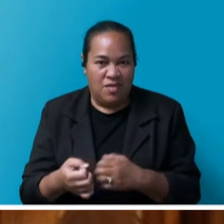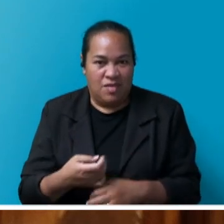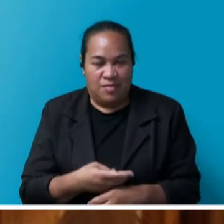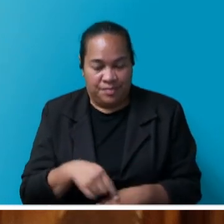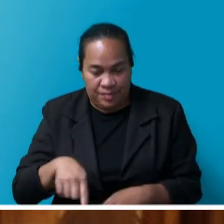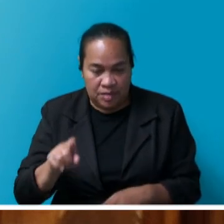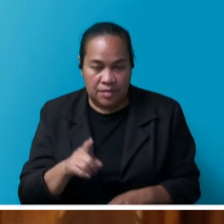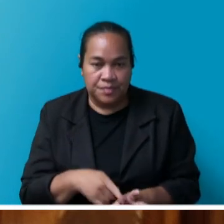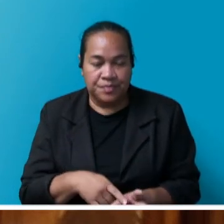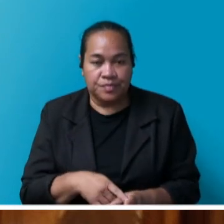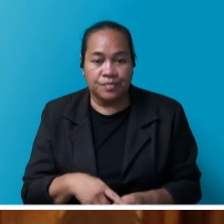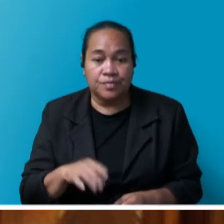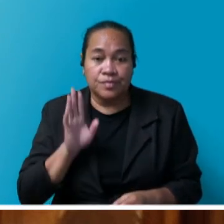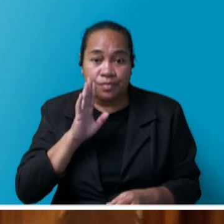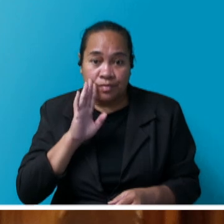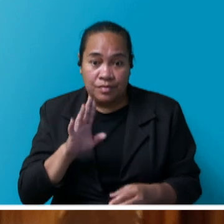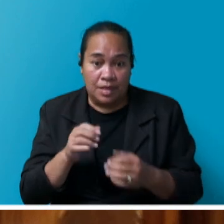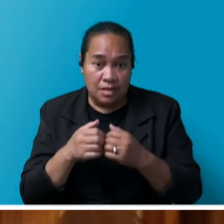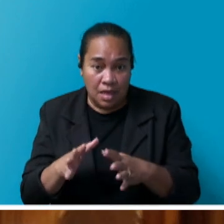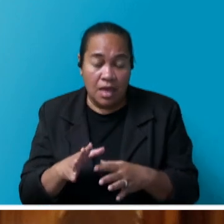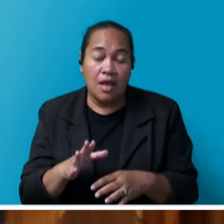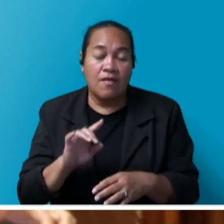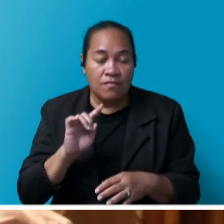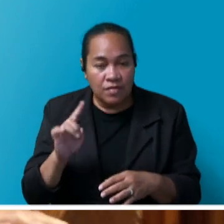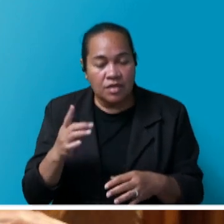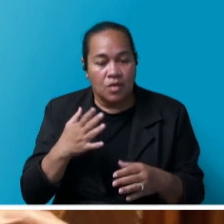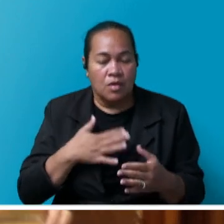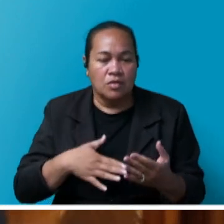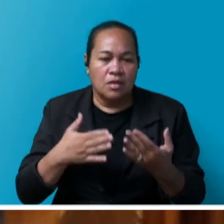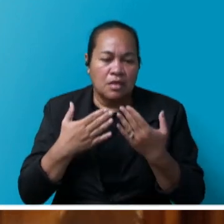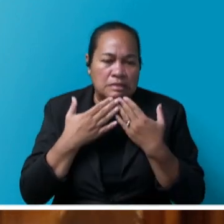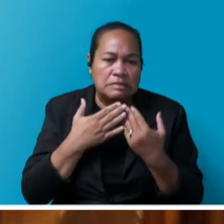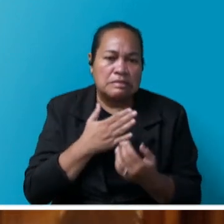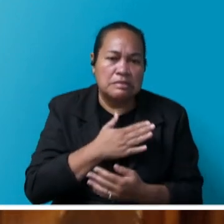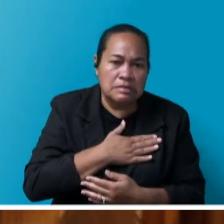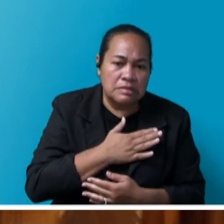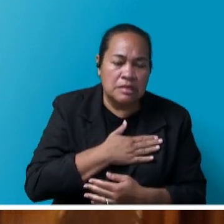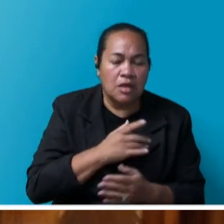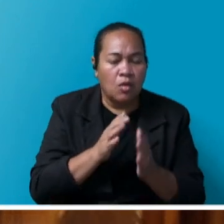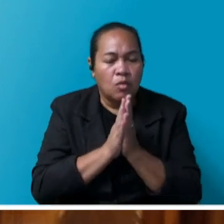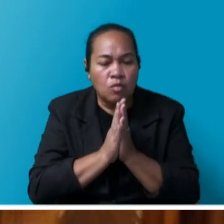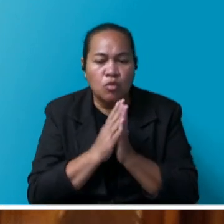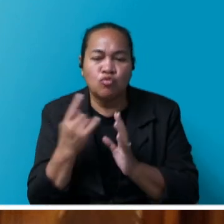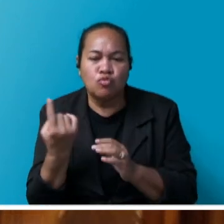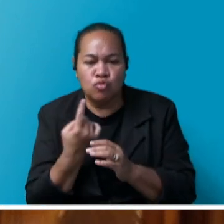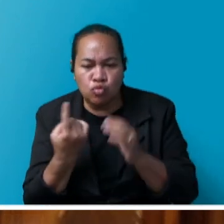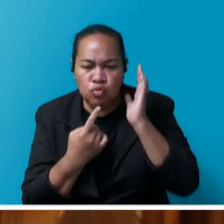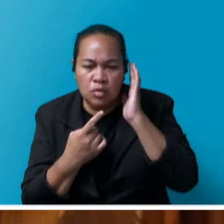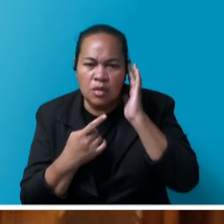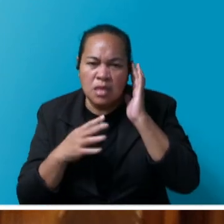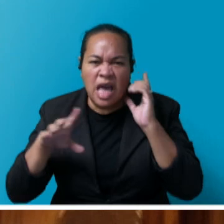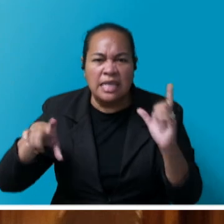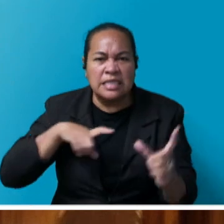Before I proceed, I would like to take a moment to express our deepest sympathies and prayers to those who have been affected by Cyclone